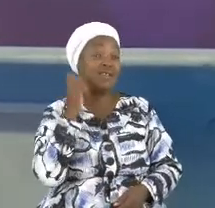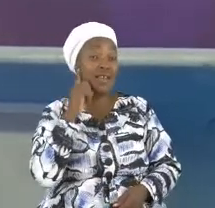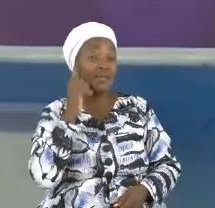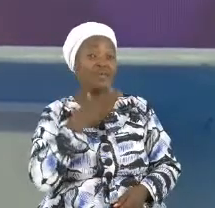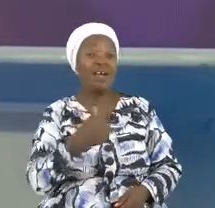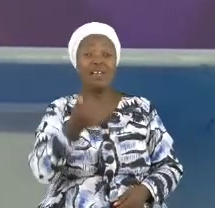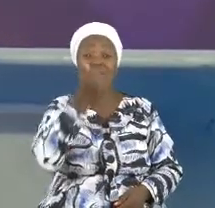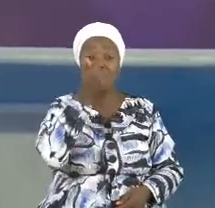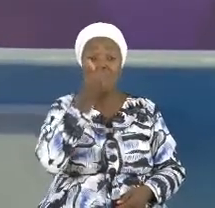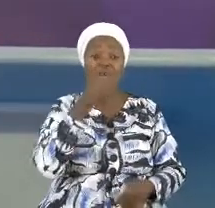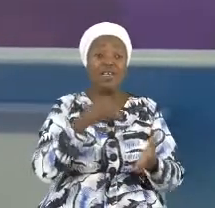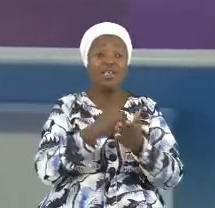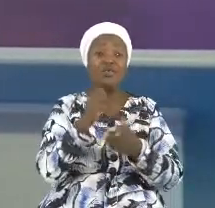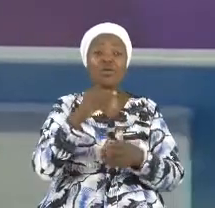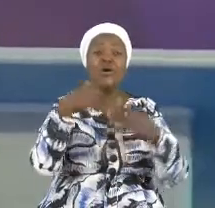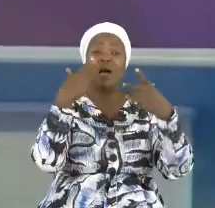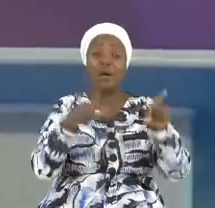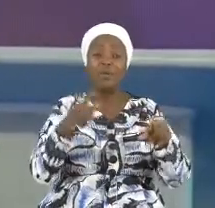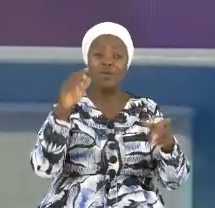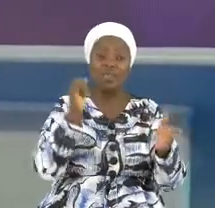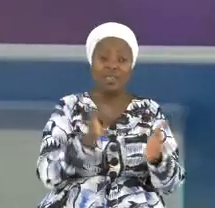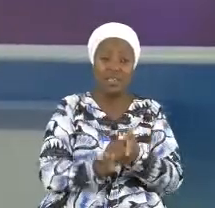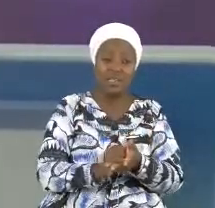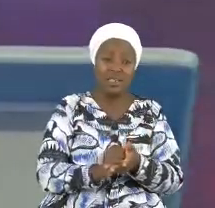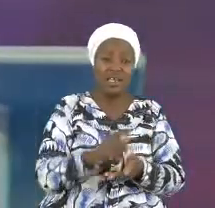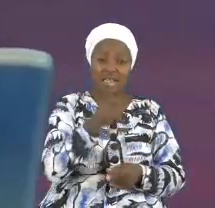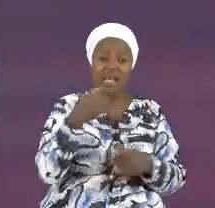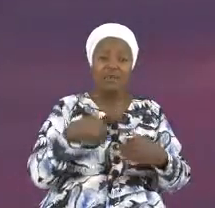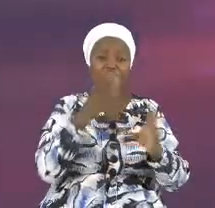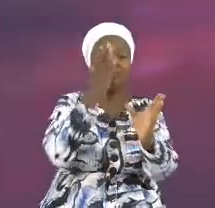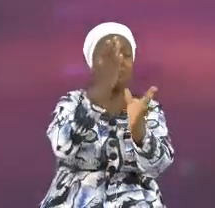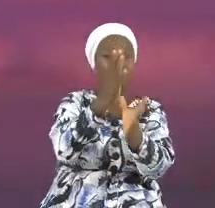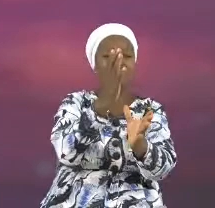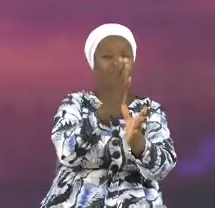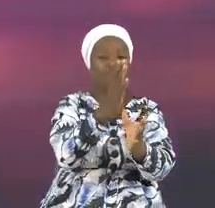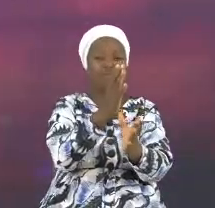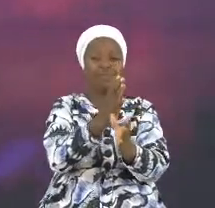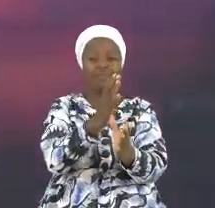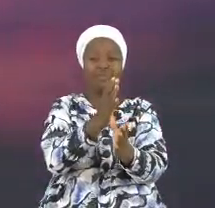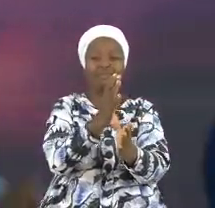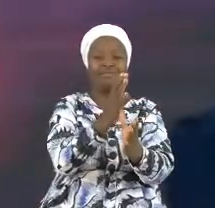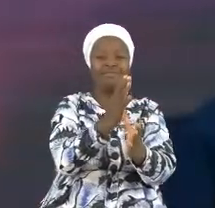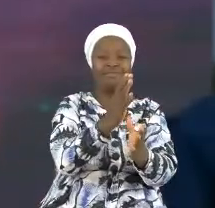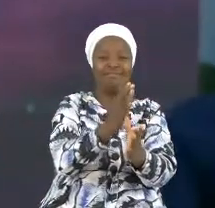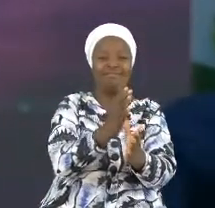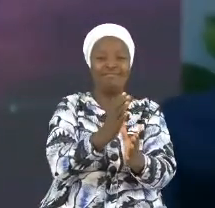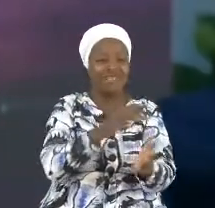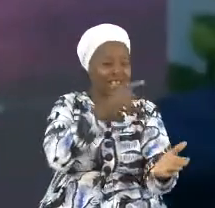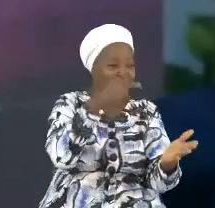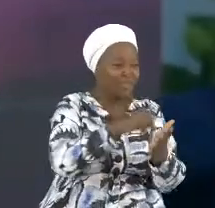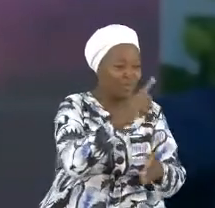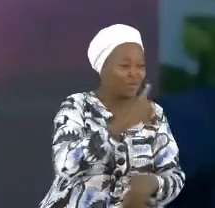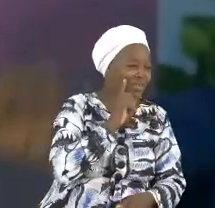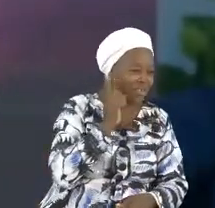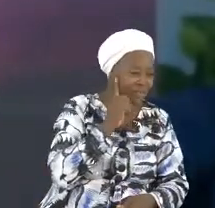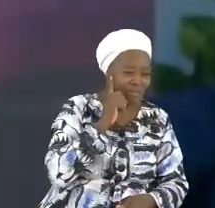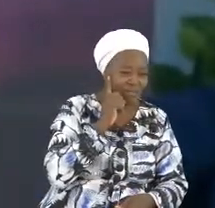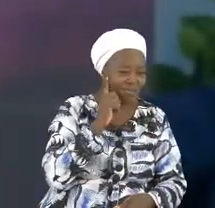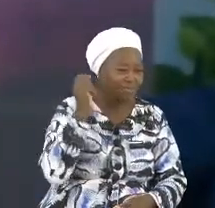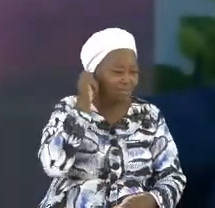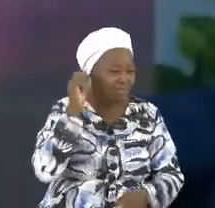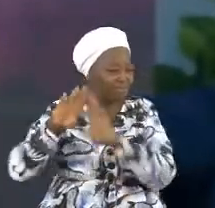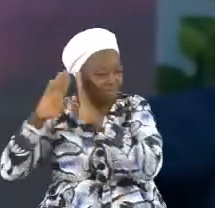that they had to line them up. This one, deaf and dumb, ears open, mouth